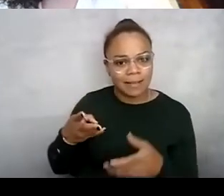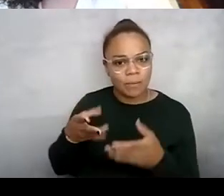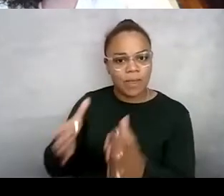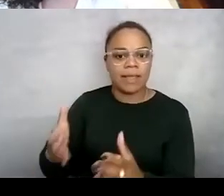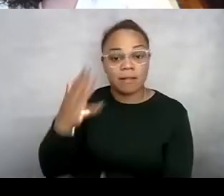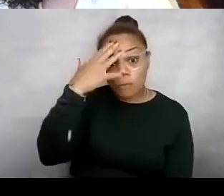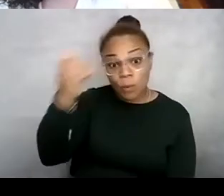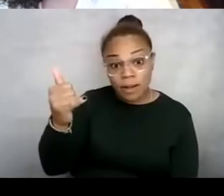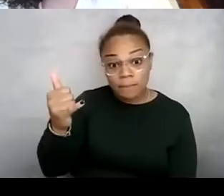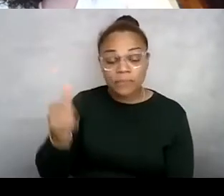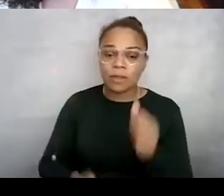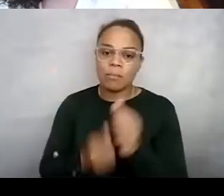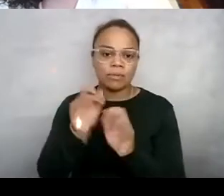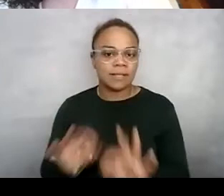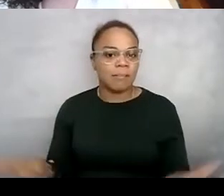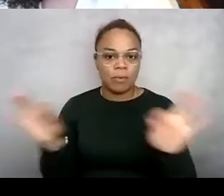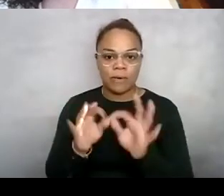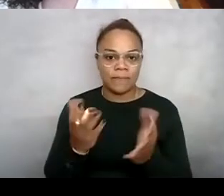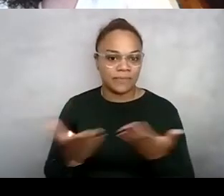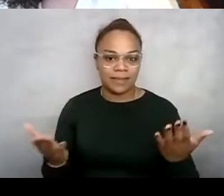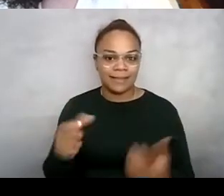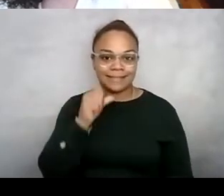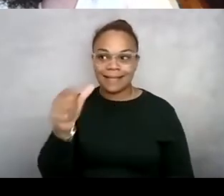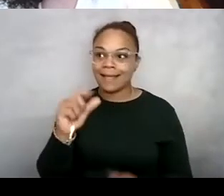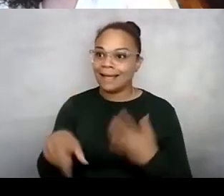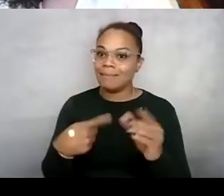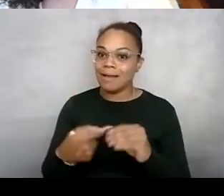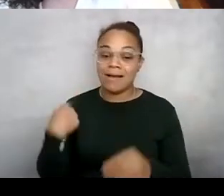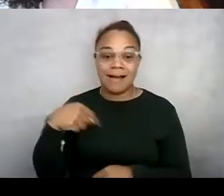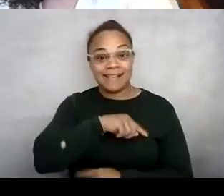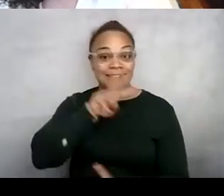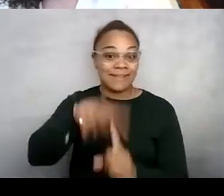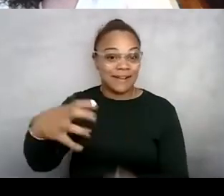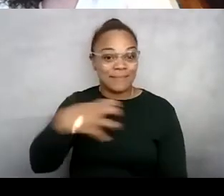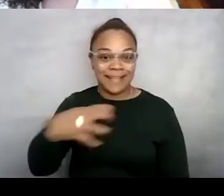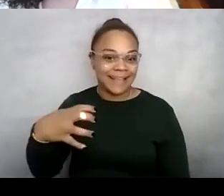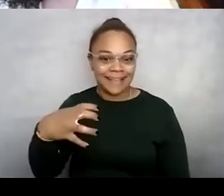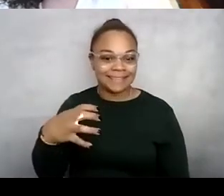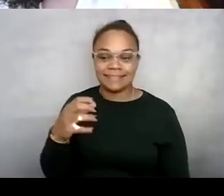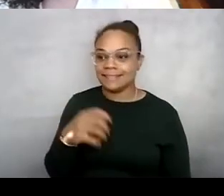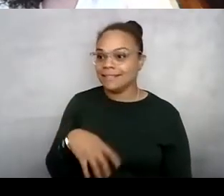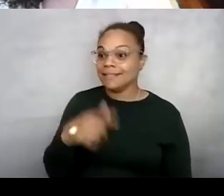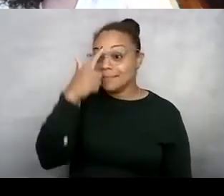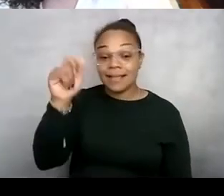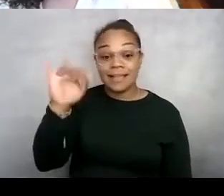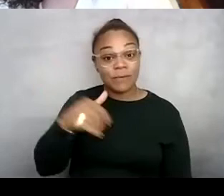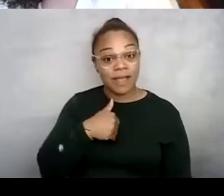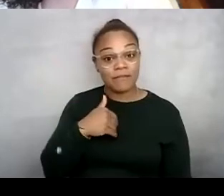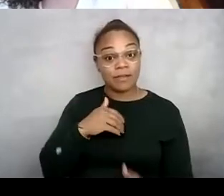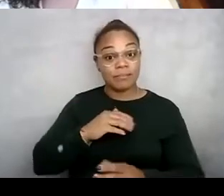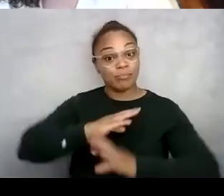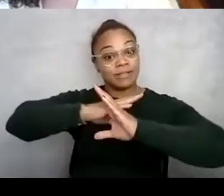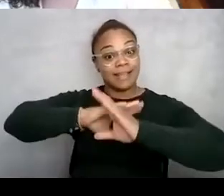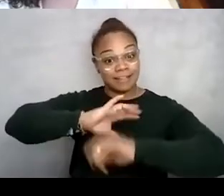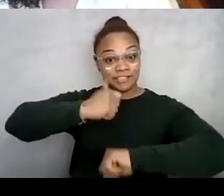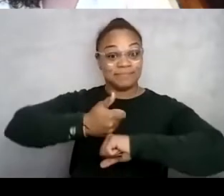these laws isn't that a bunch of us are going to go file complaints, because even when you have these protections, the process, if you're